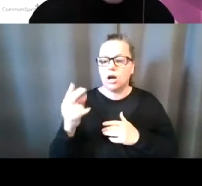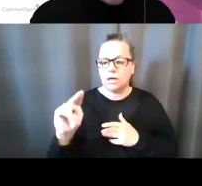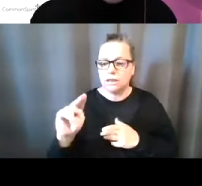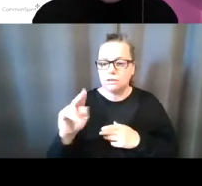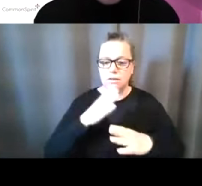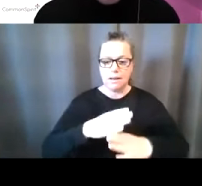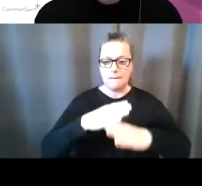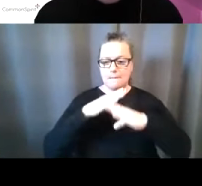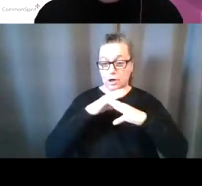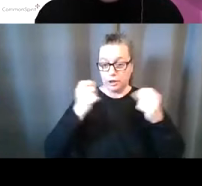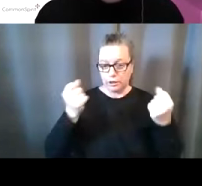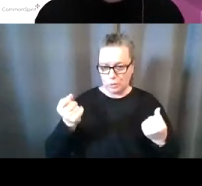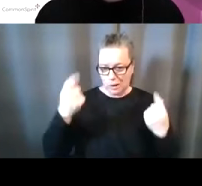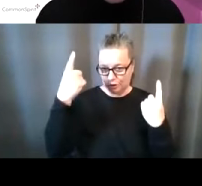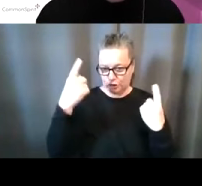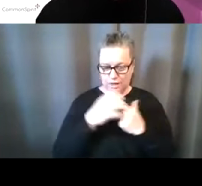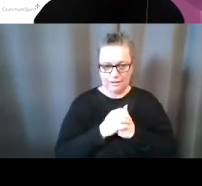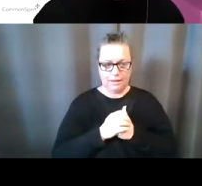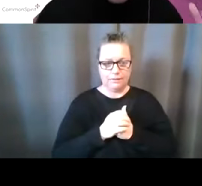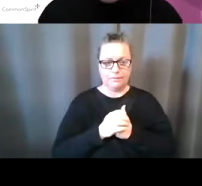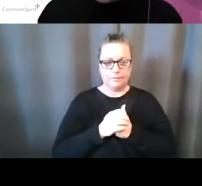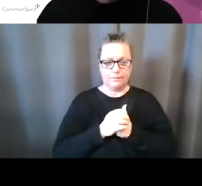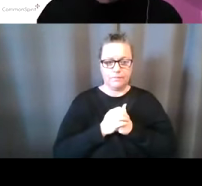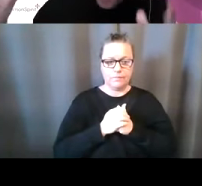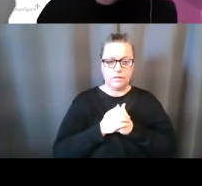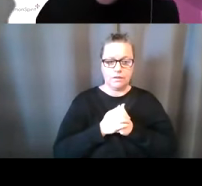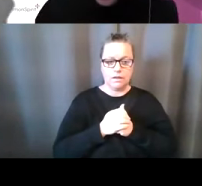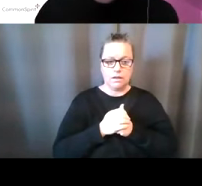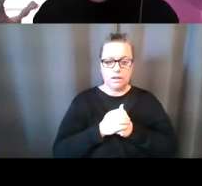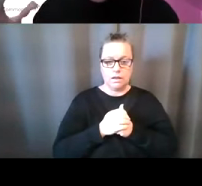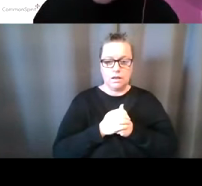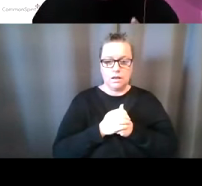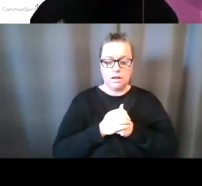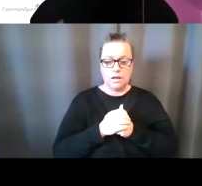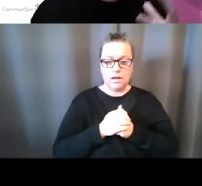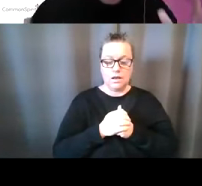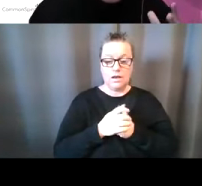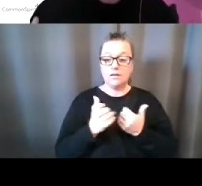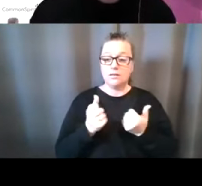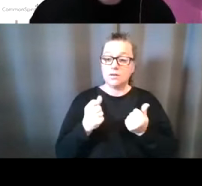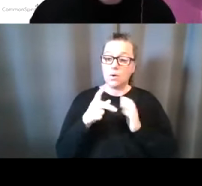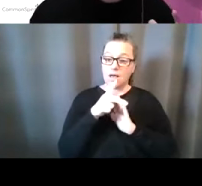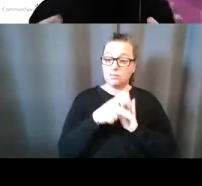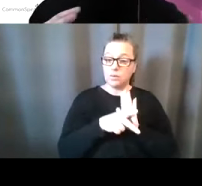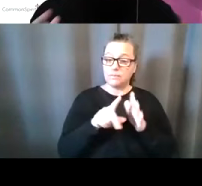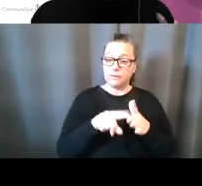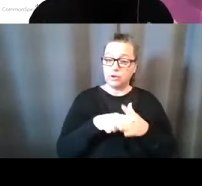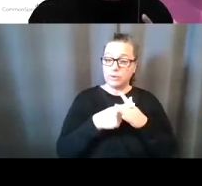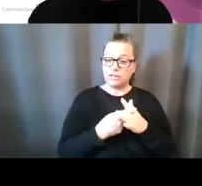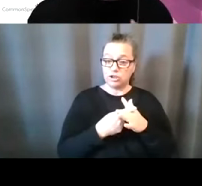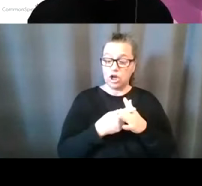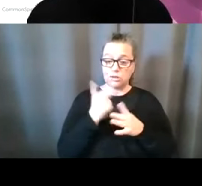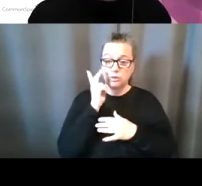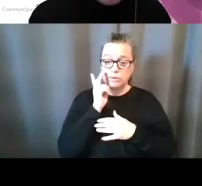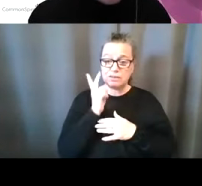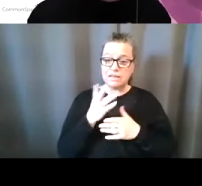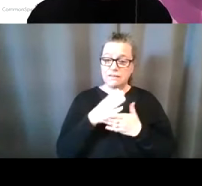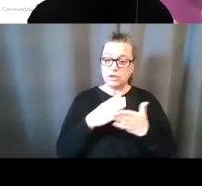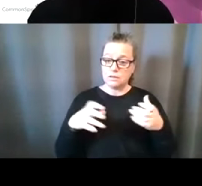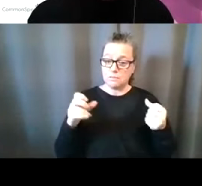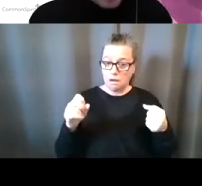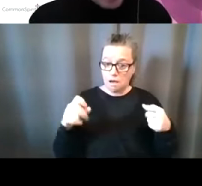being said. So as principals, you can start to see there are some